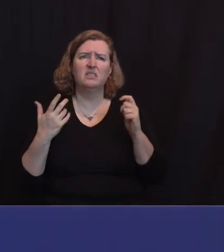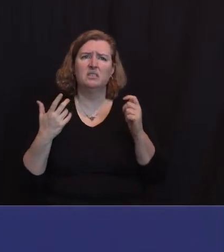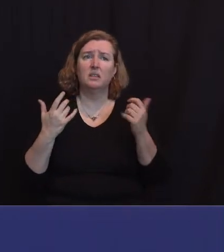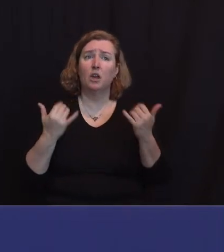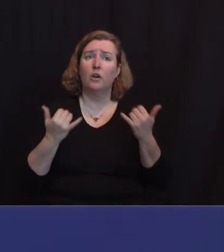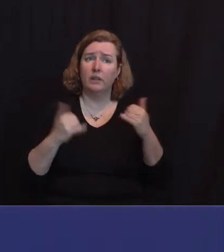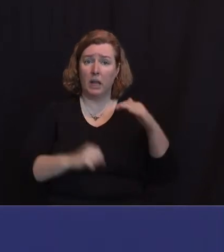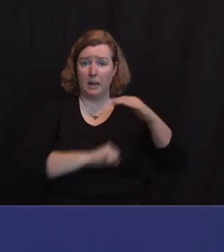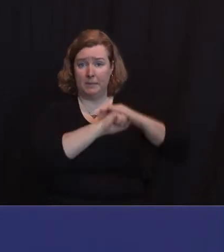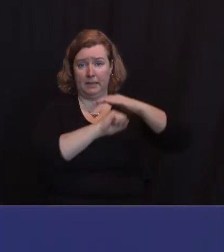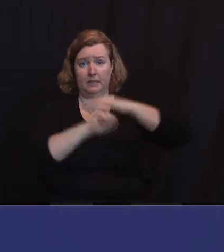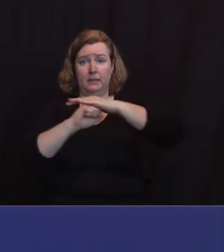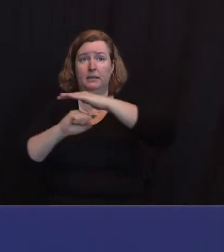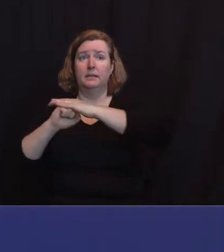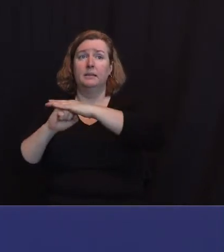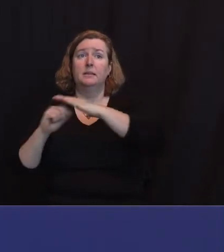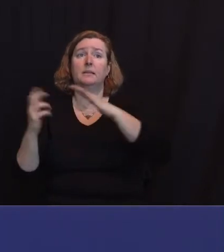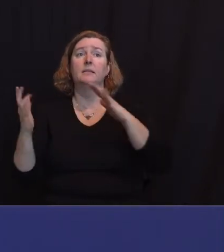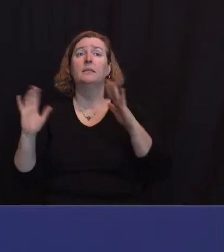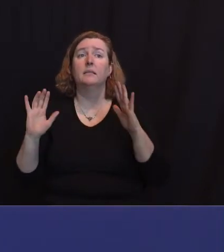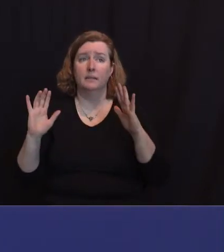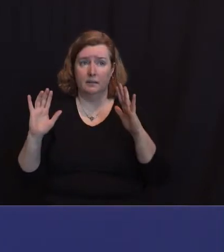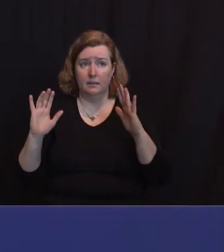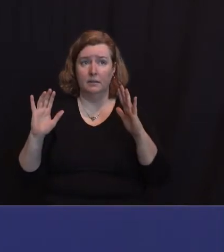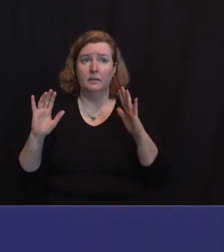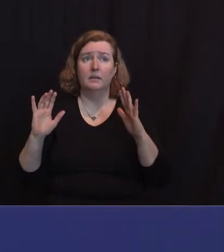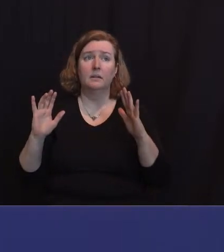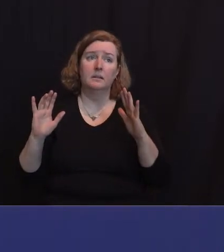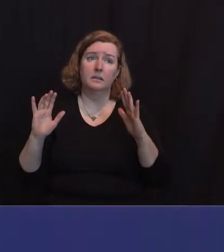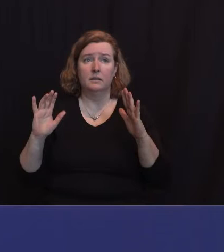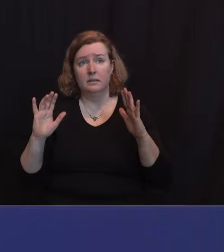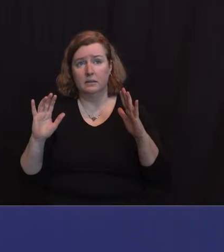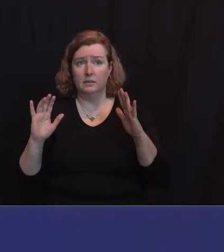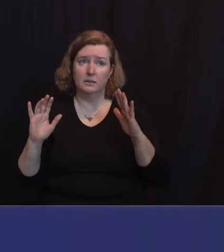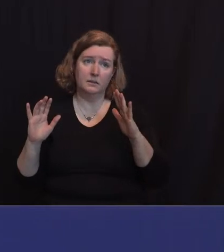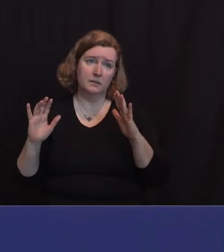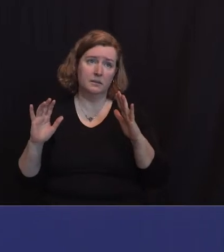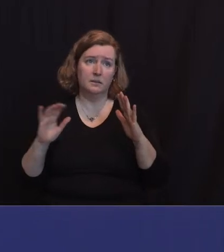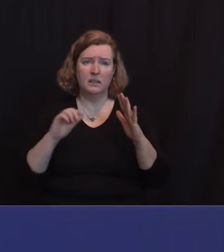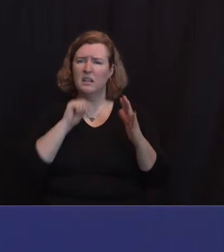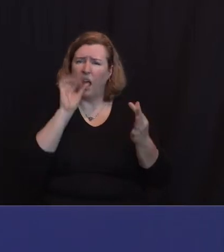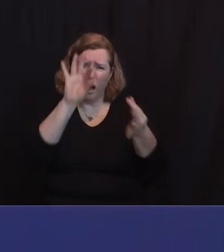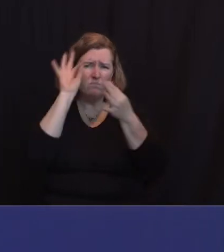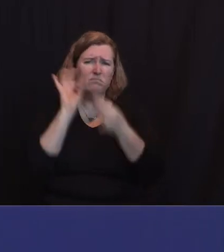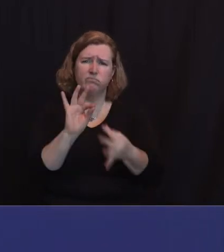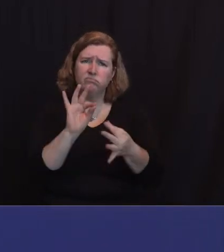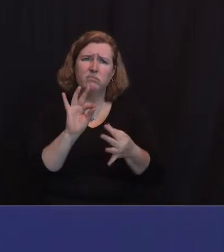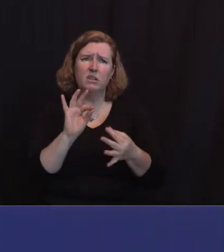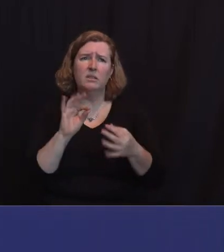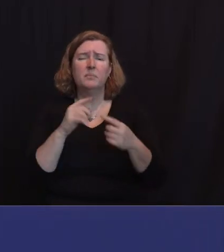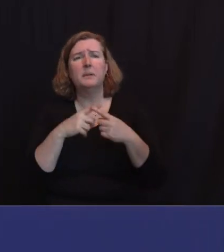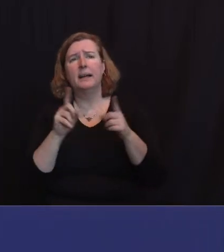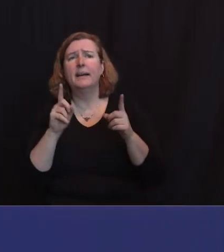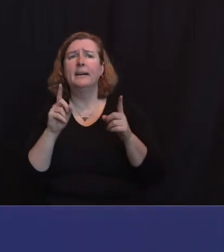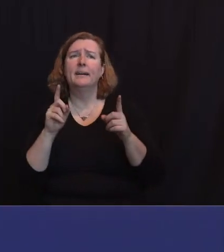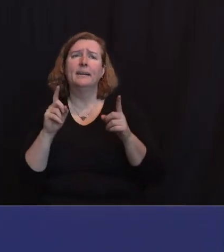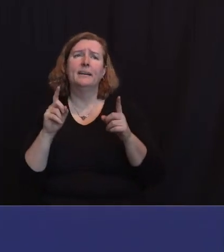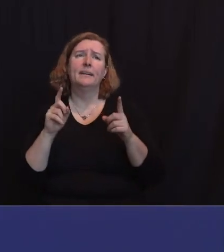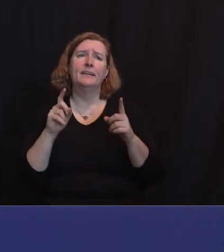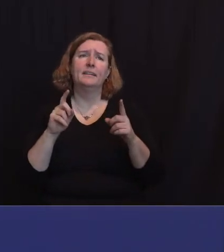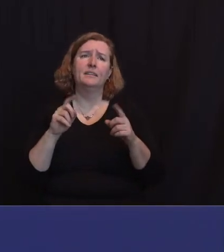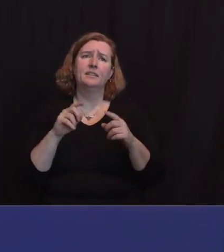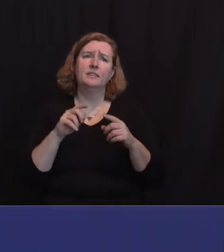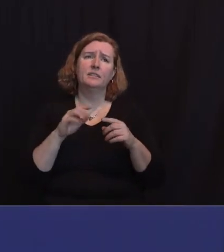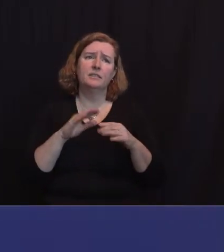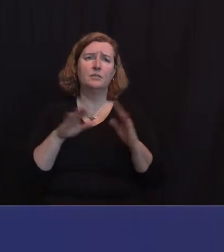capacities are anomalous with the realities that we have, but we're constantly thinking. But when I say that don't expect anything